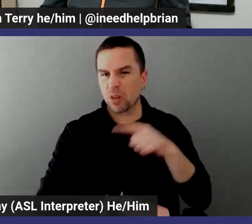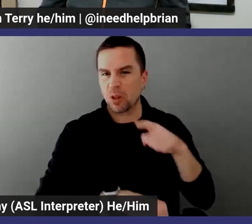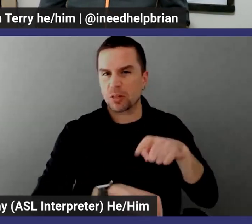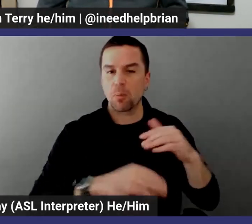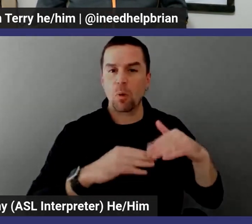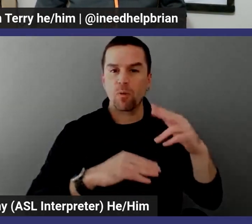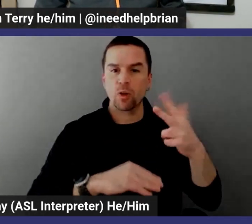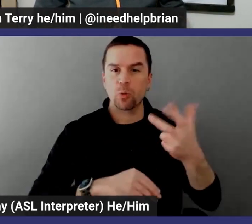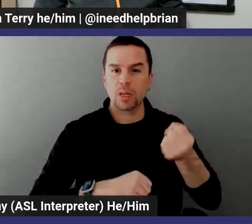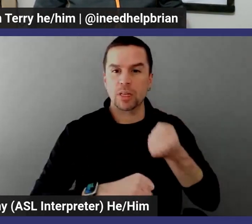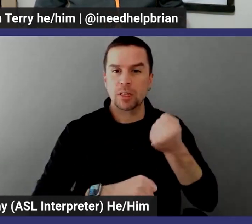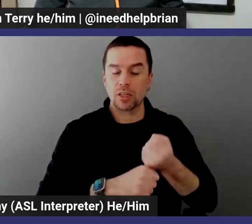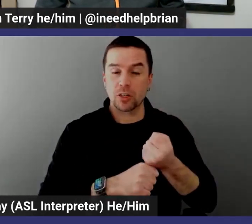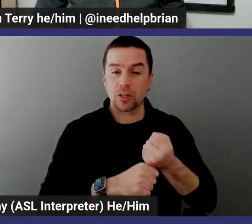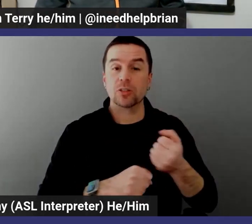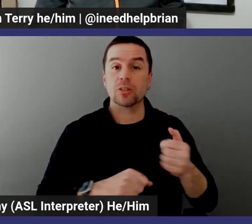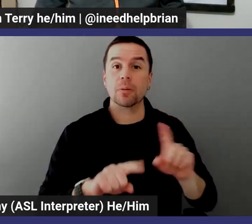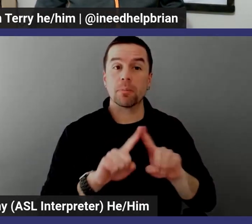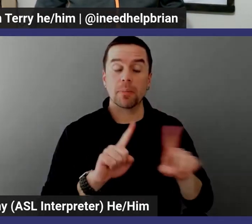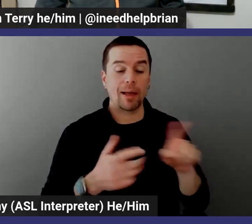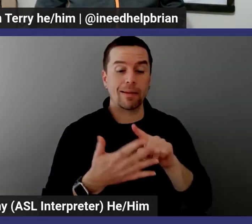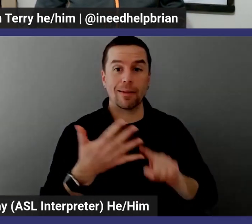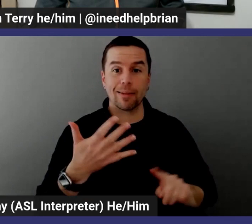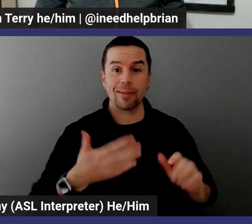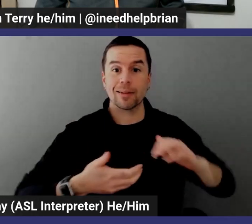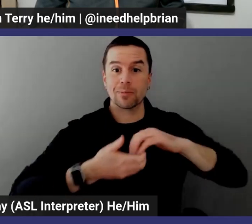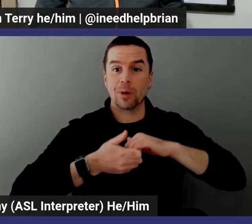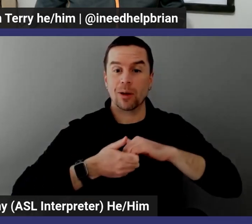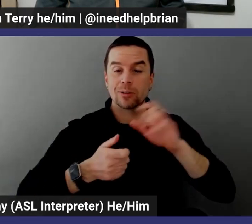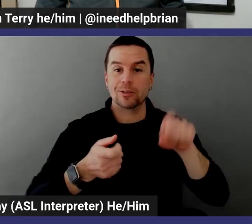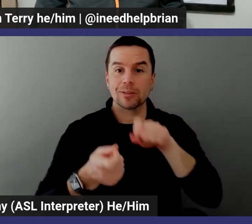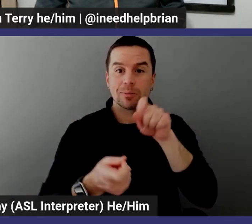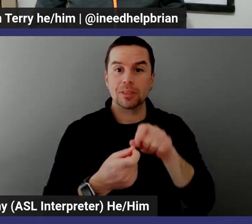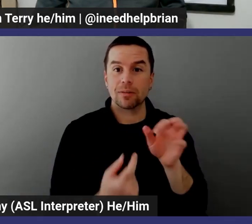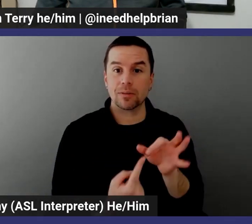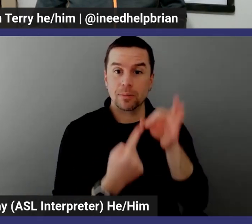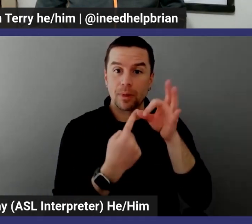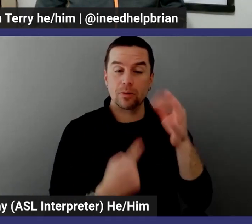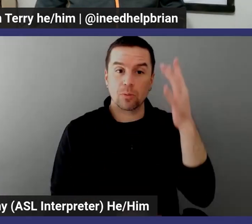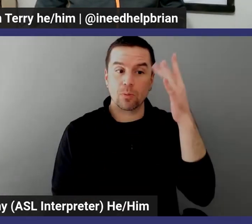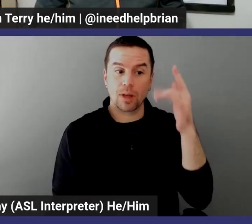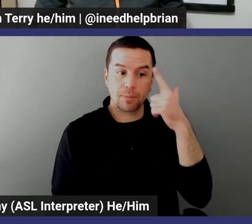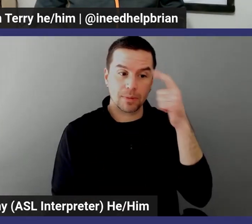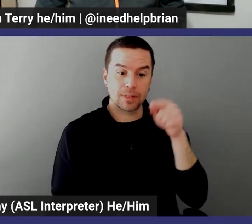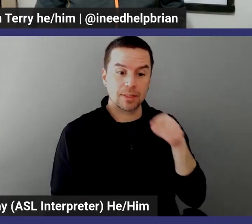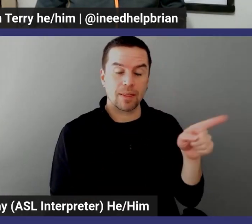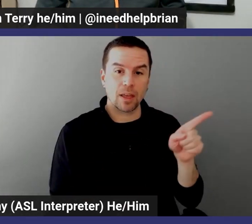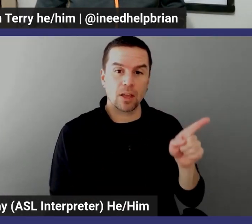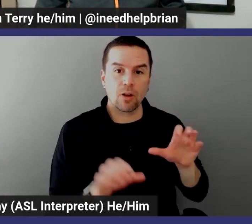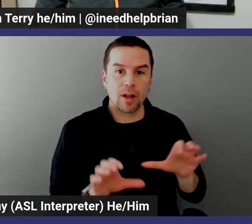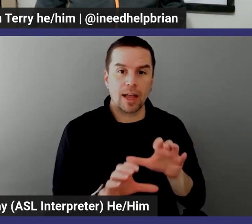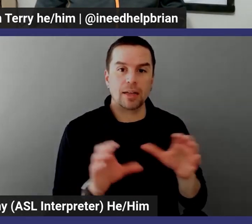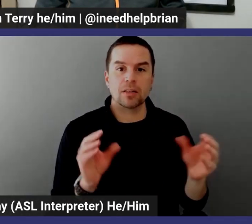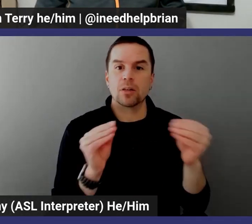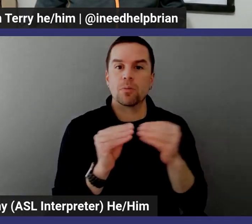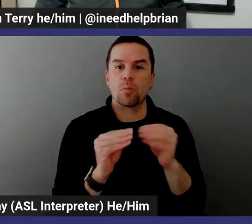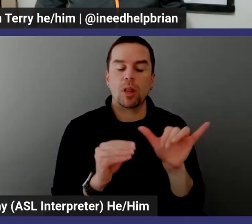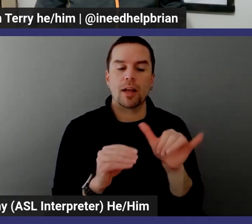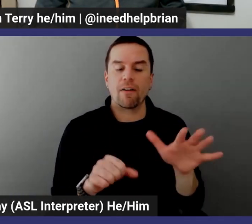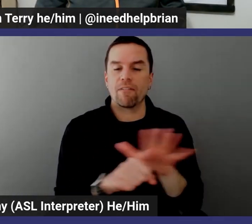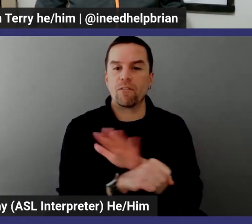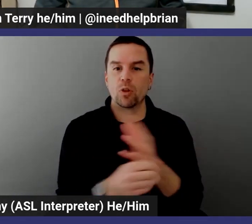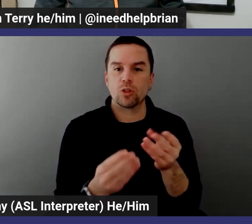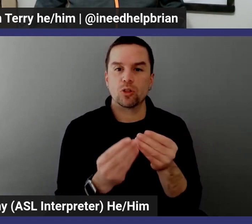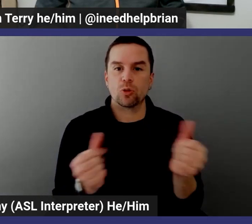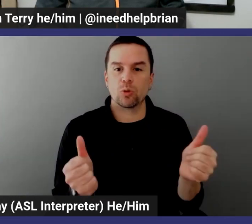partners are very specific and special because they are really acting as the complete solution provider, as a managed